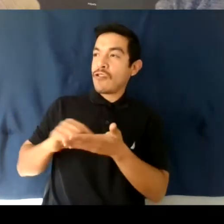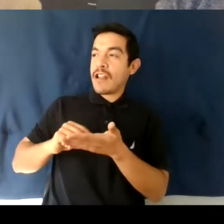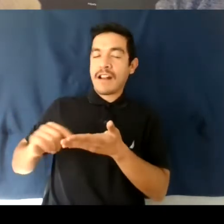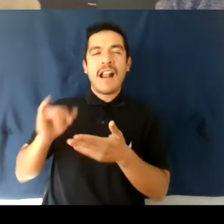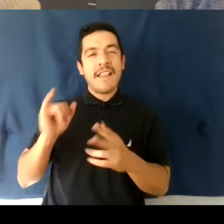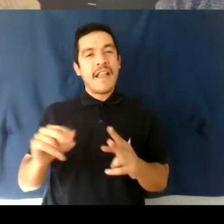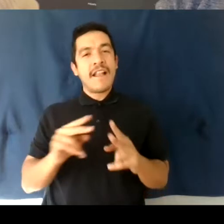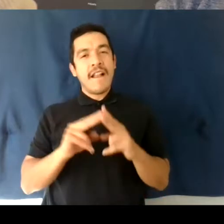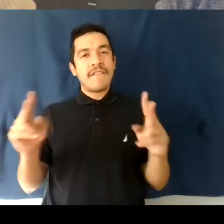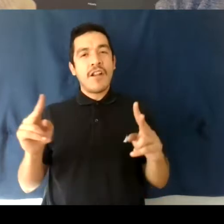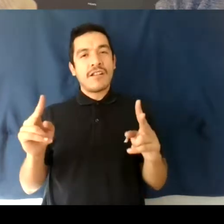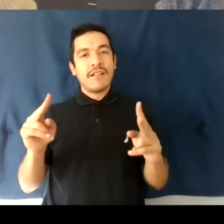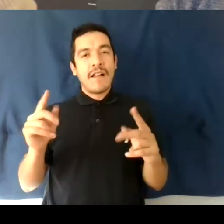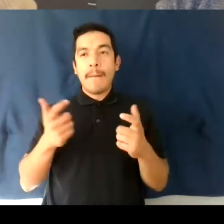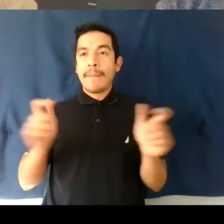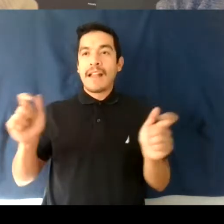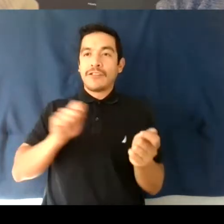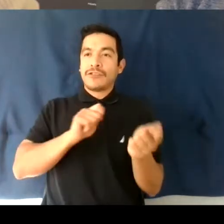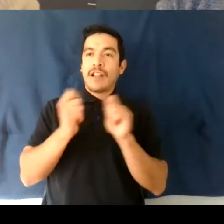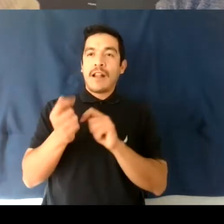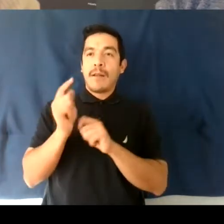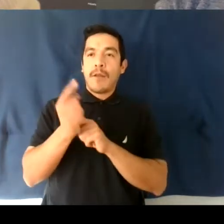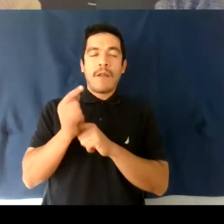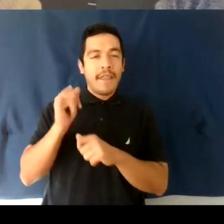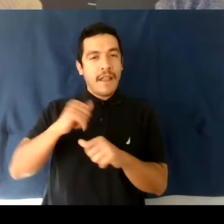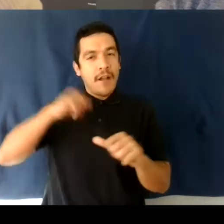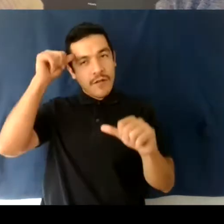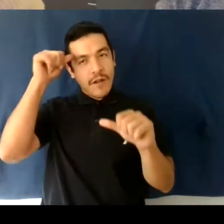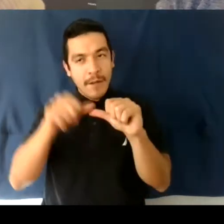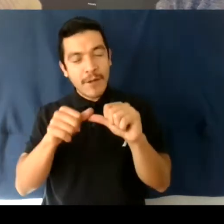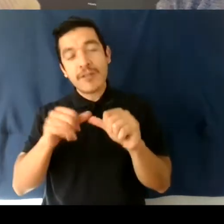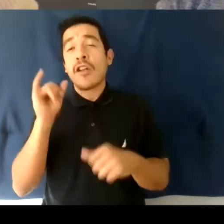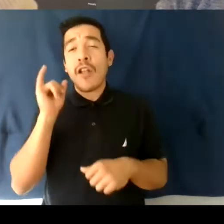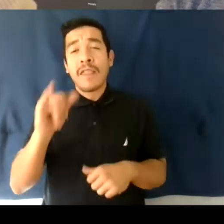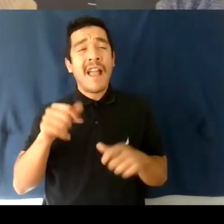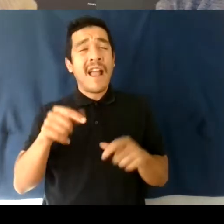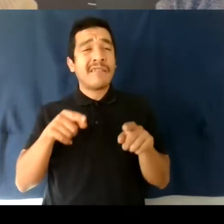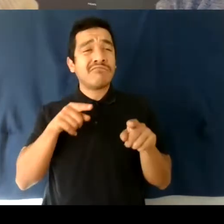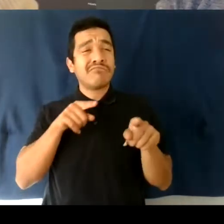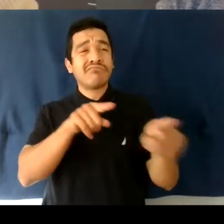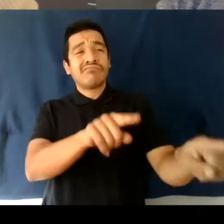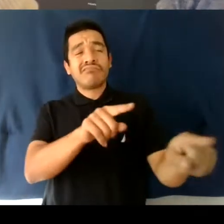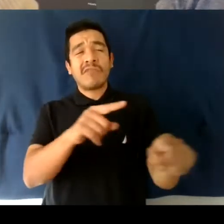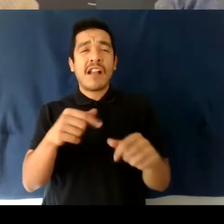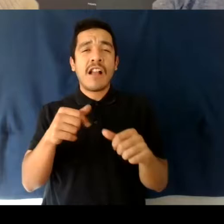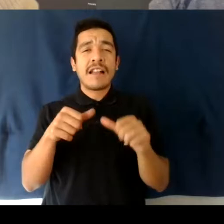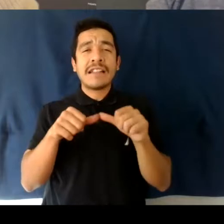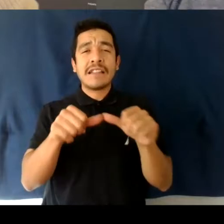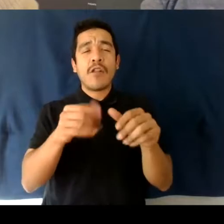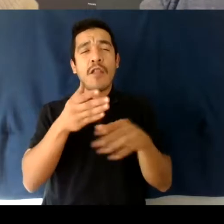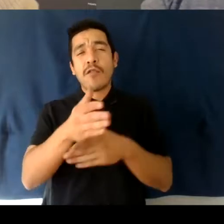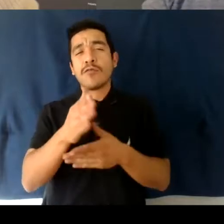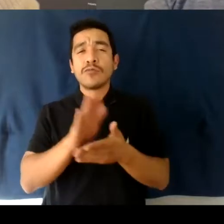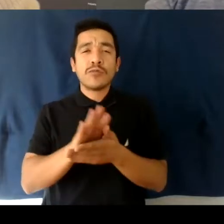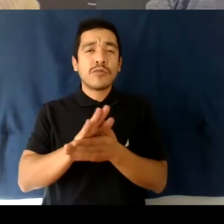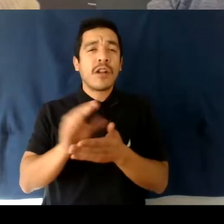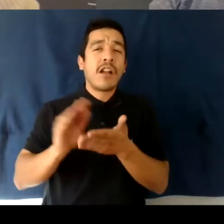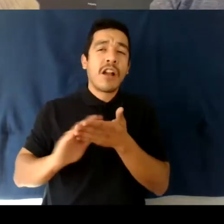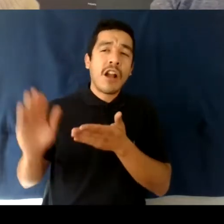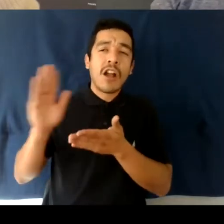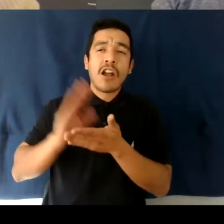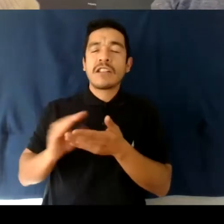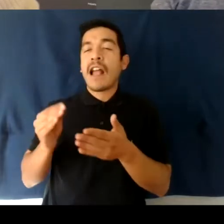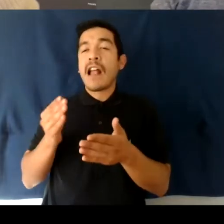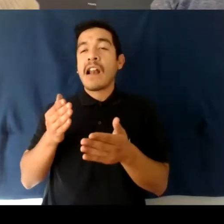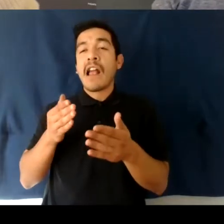very pivotal moment that I remember. But yeah, so that continued like all the way through like school and college. And after